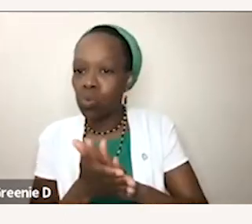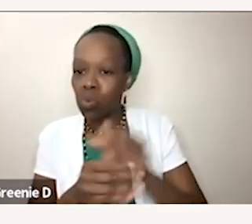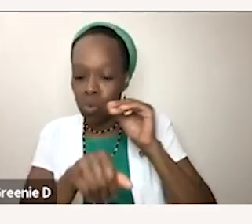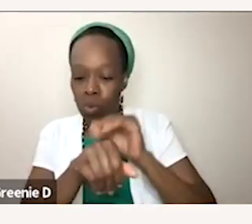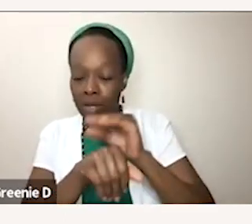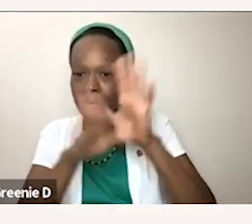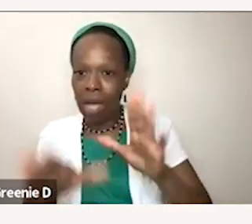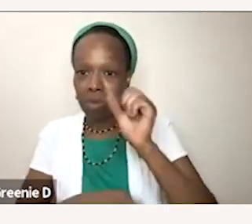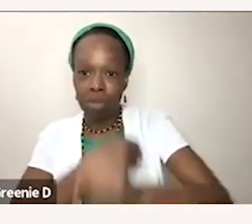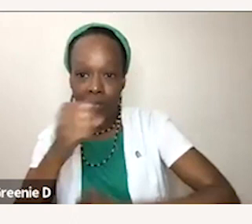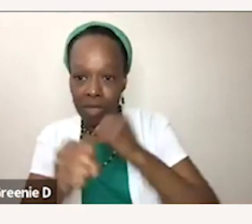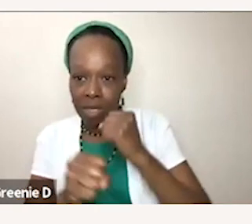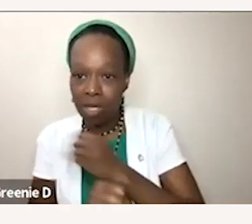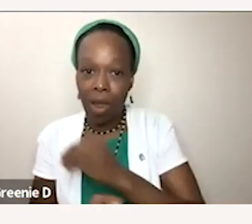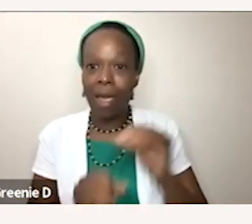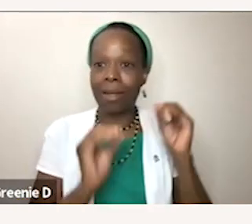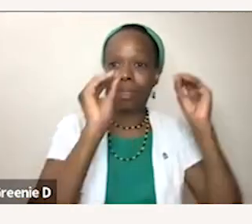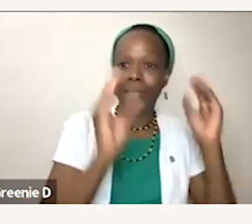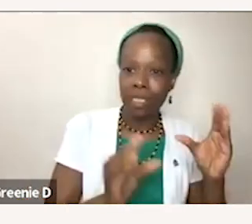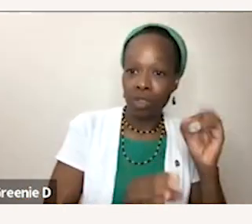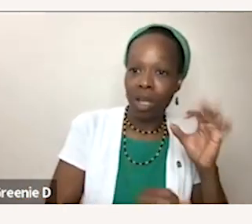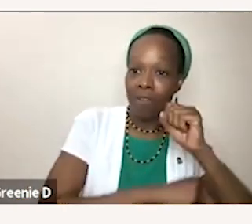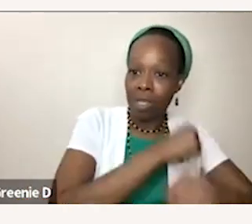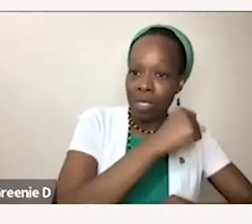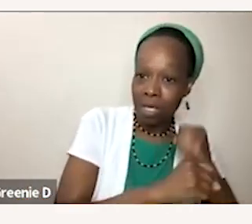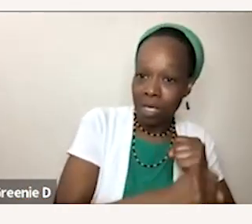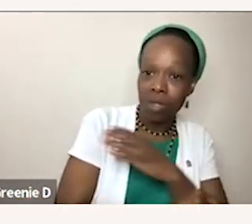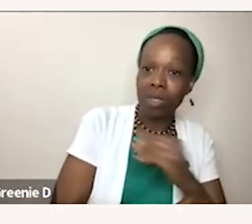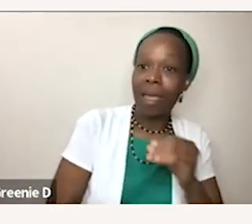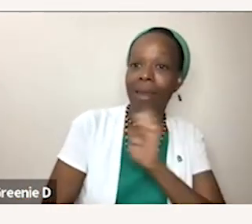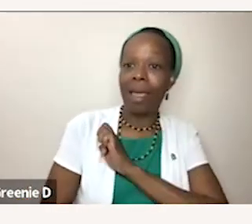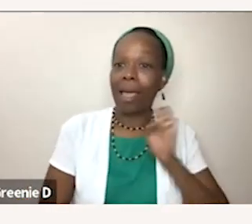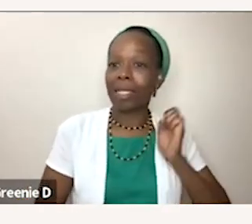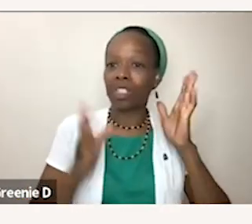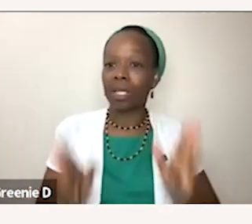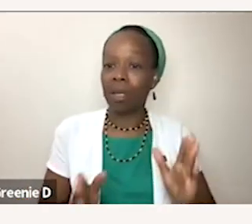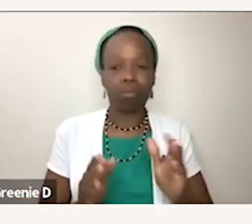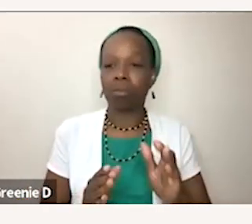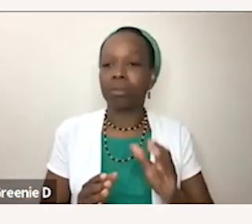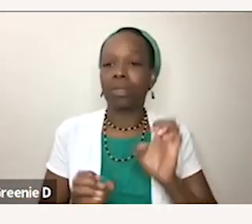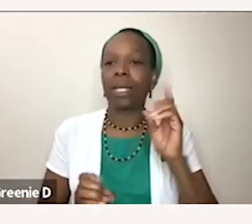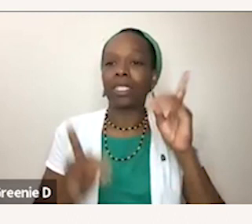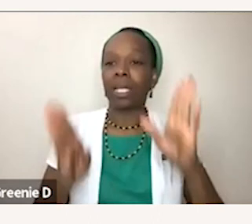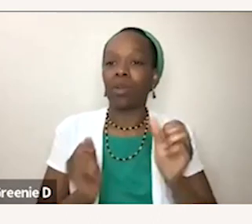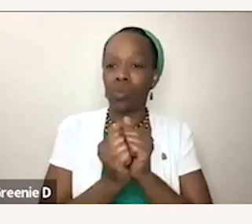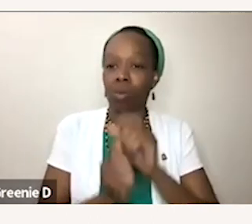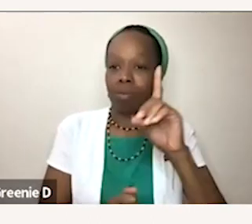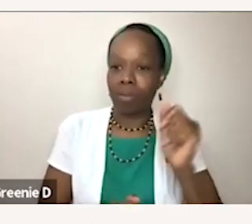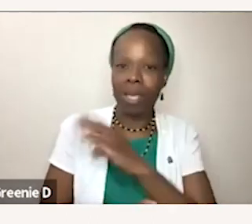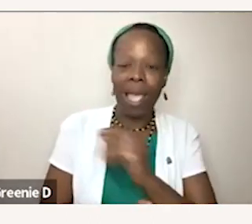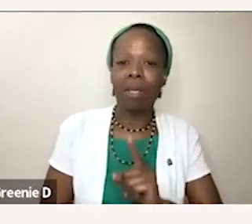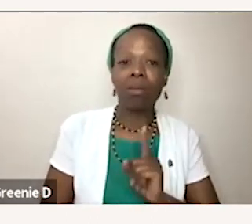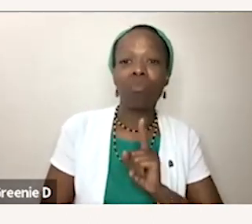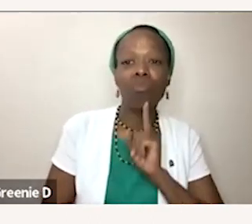educators with disabilities. And the cool part about our lesson plan compendium is that it really is meant to